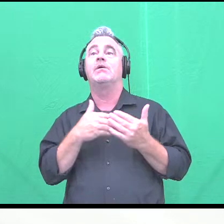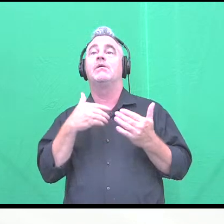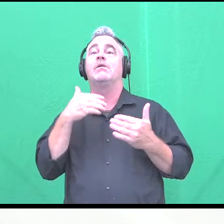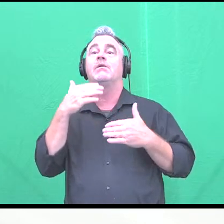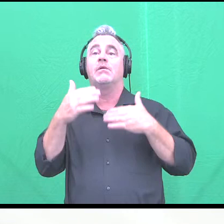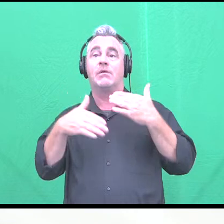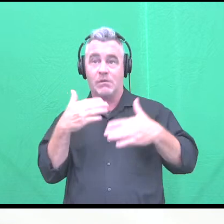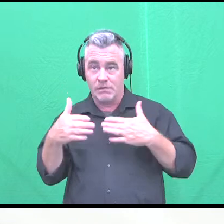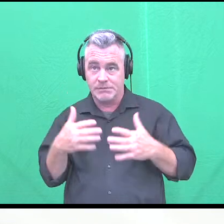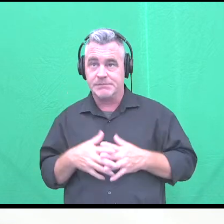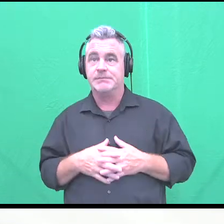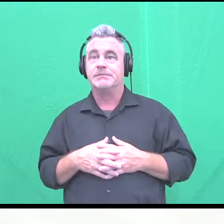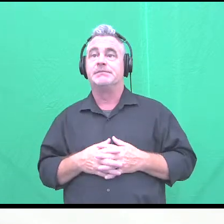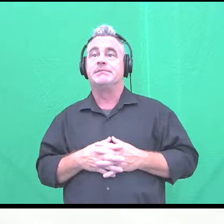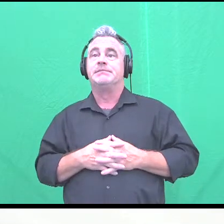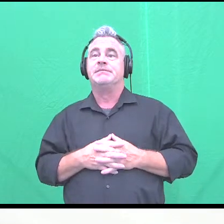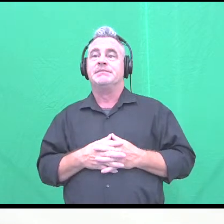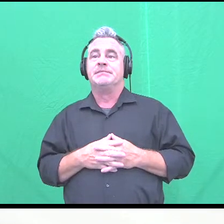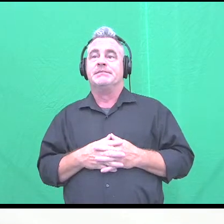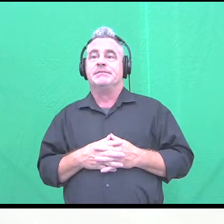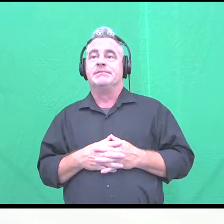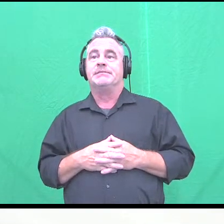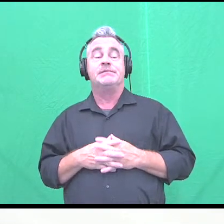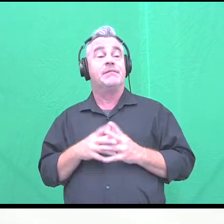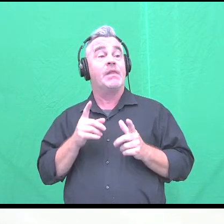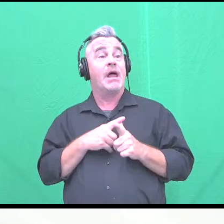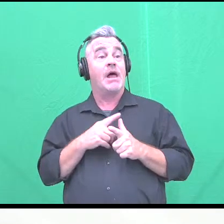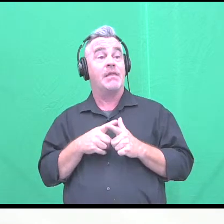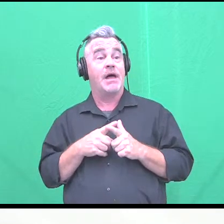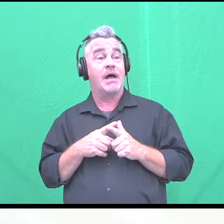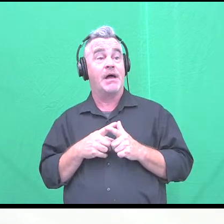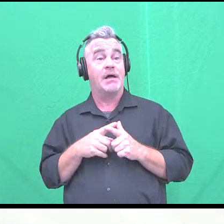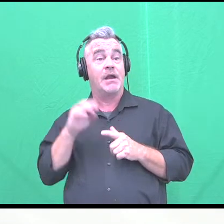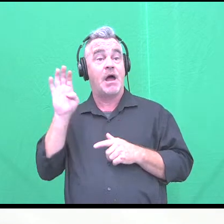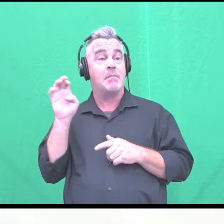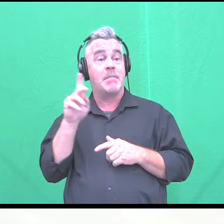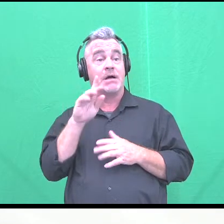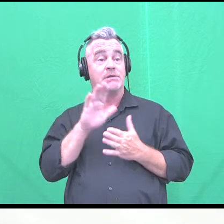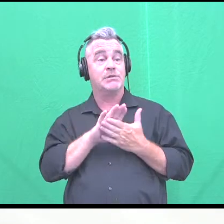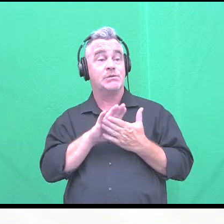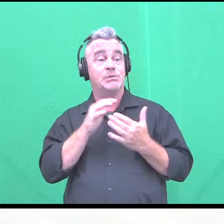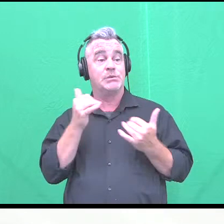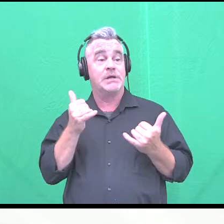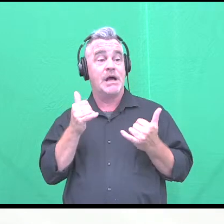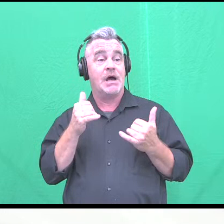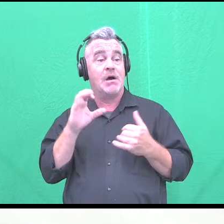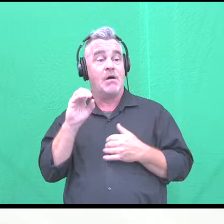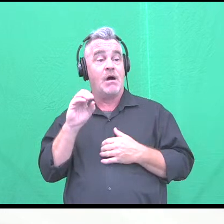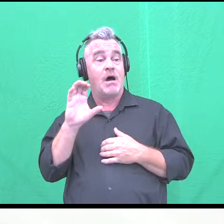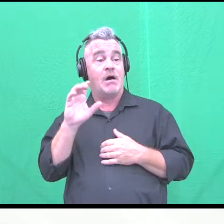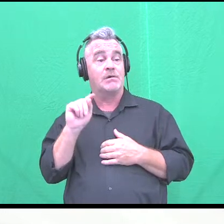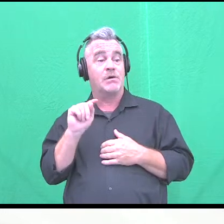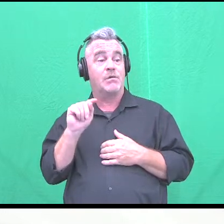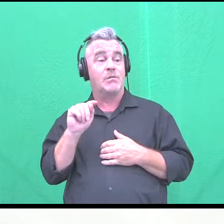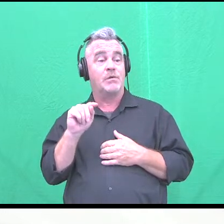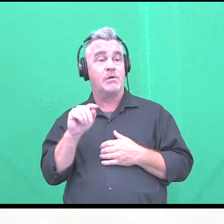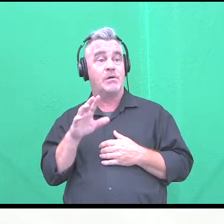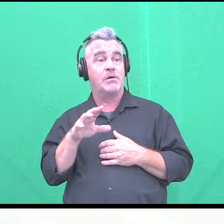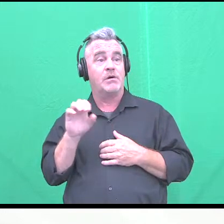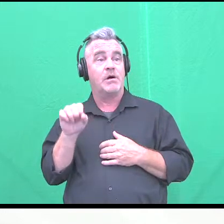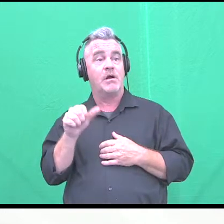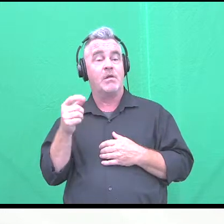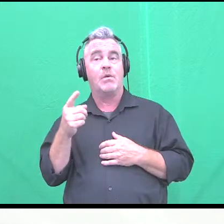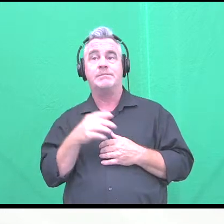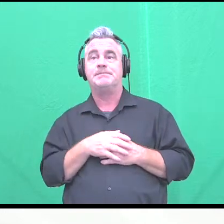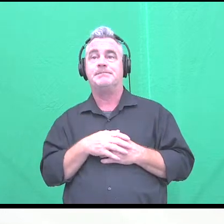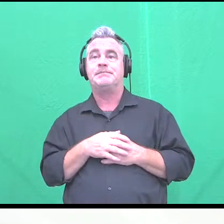special that we do every June. And then we have our back to school one now. And then in October, we will do our accountability issue.